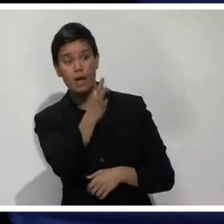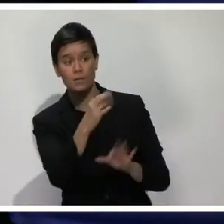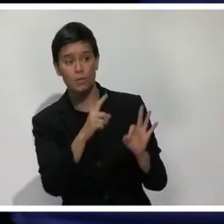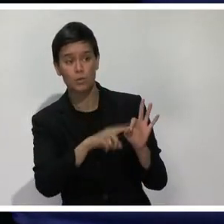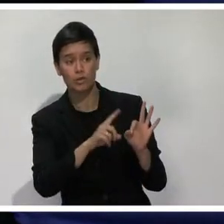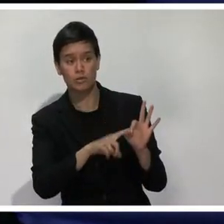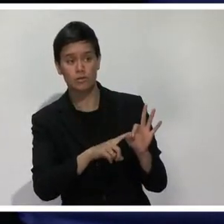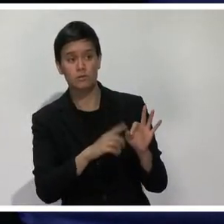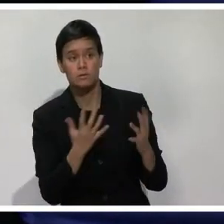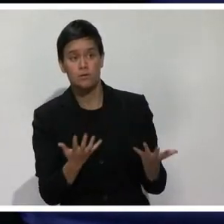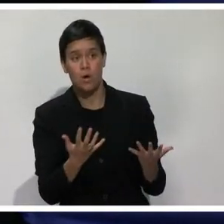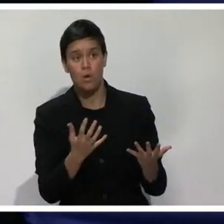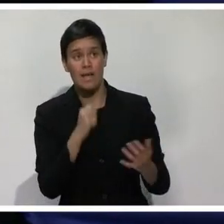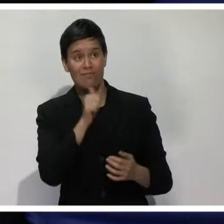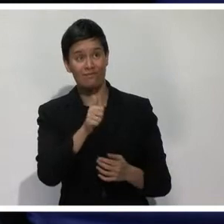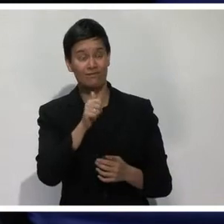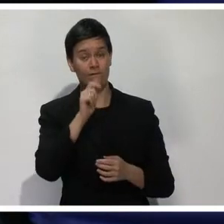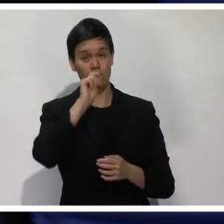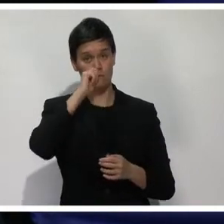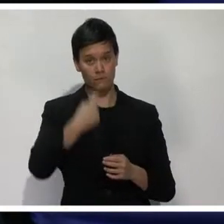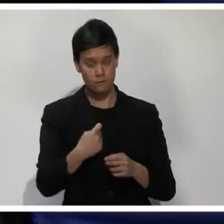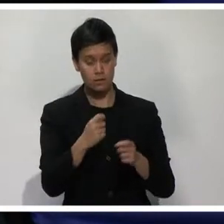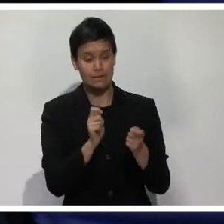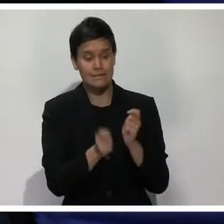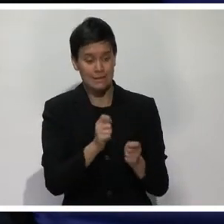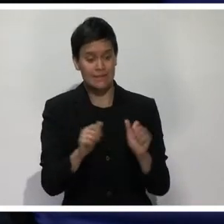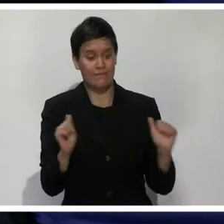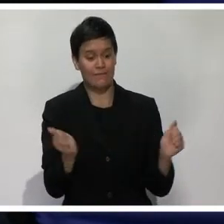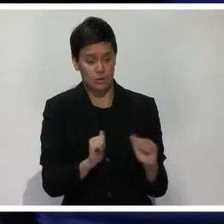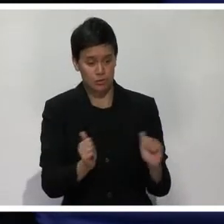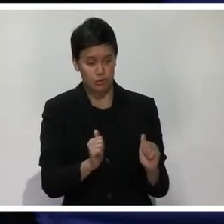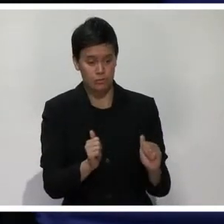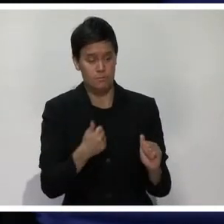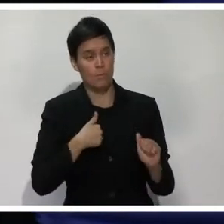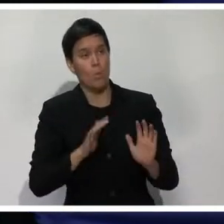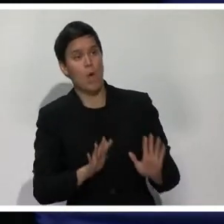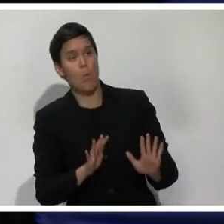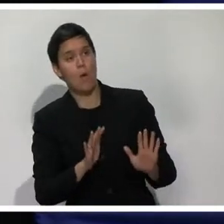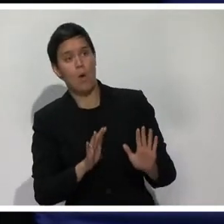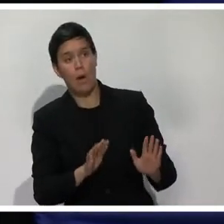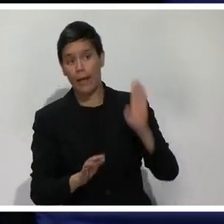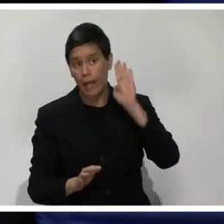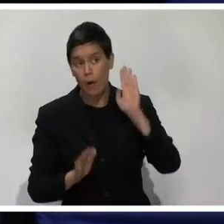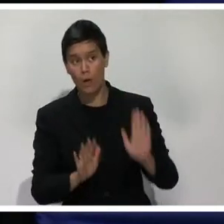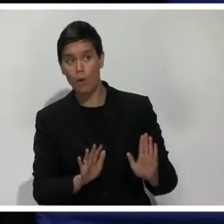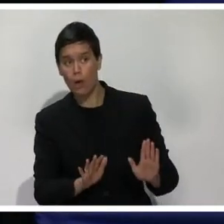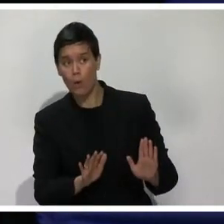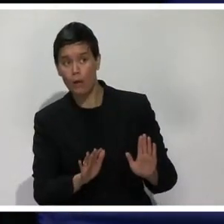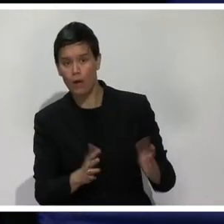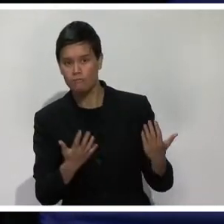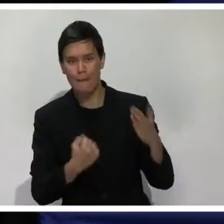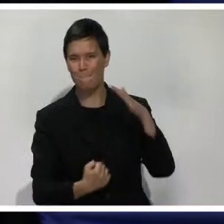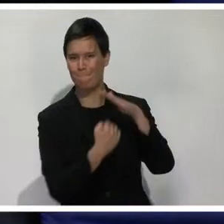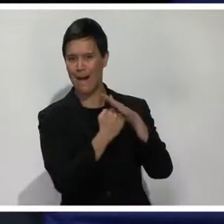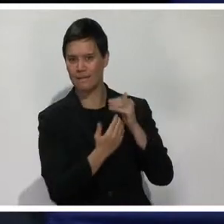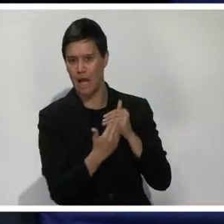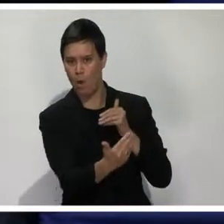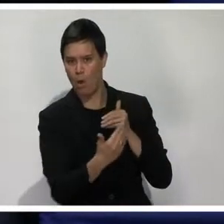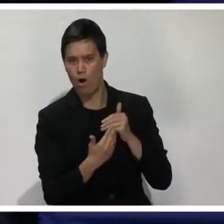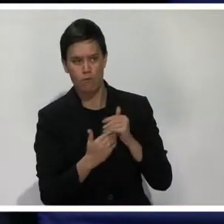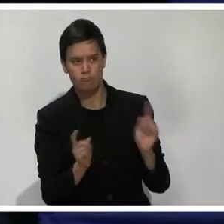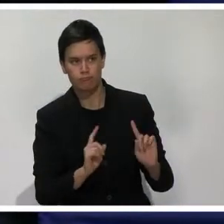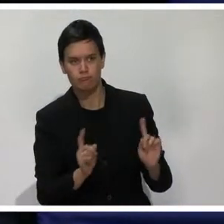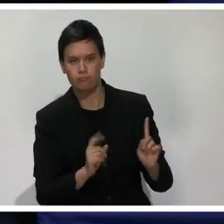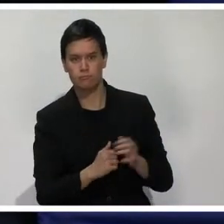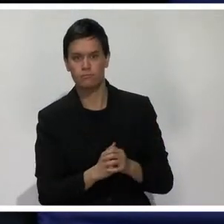that people would actually receive the text message? Well, I can't predict how long it might take. However, what